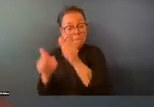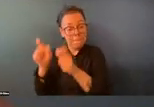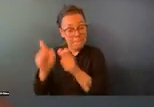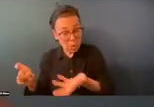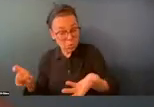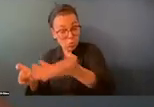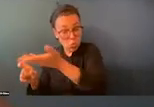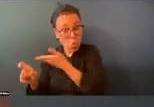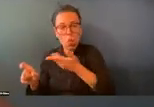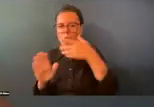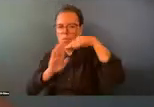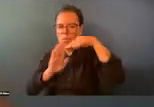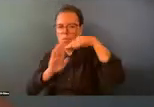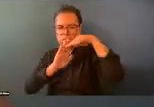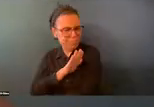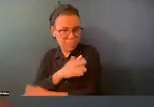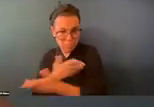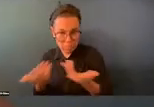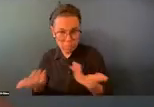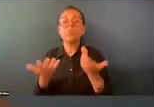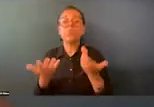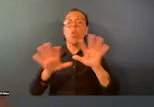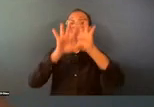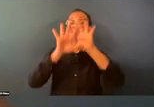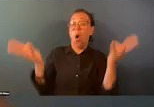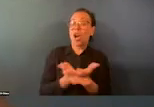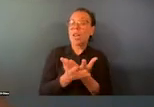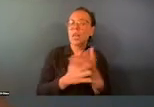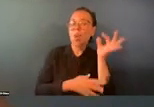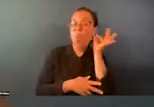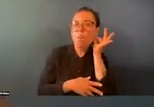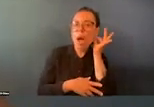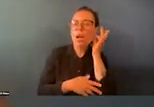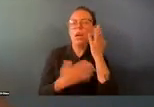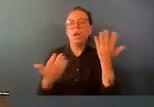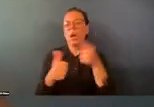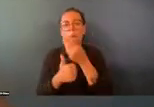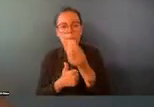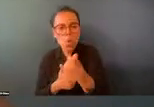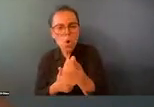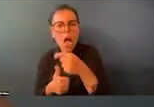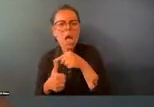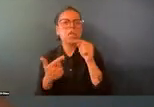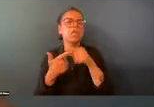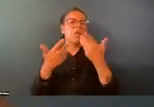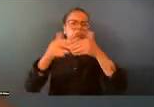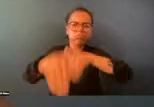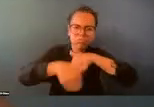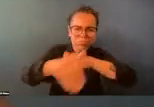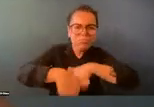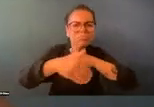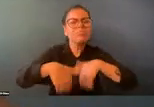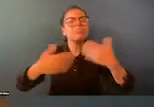strategies. Around the world, women have less access than men to resources such as land, credit,